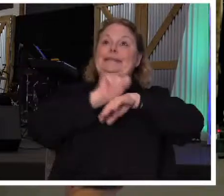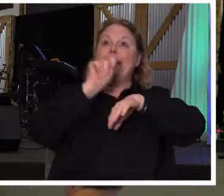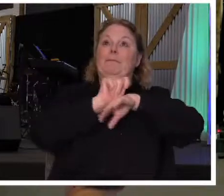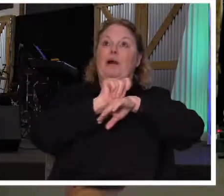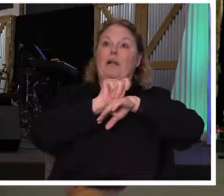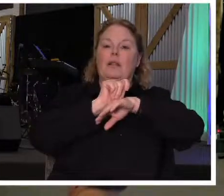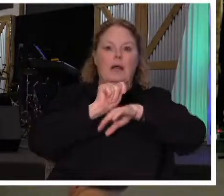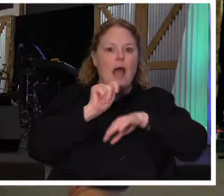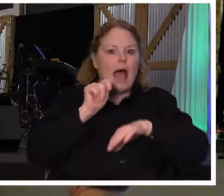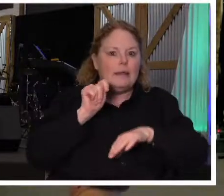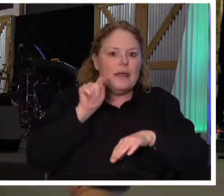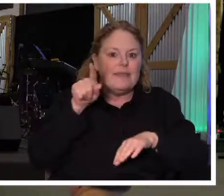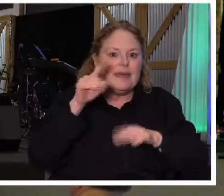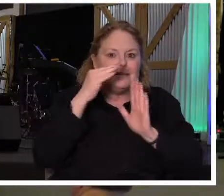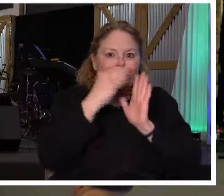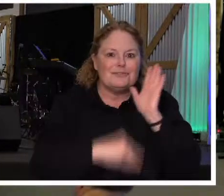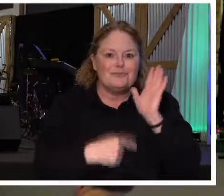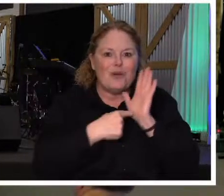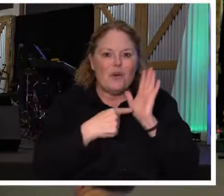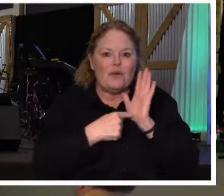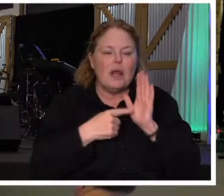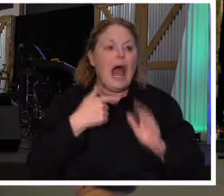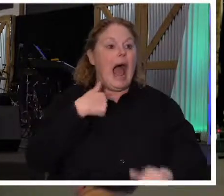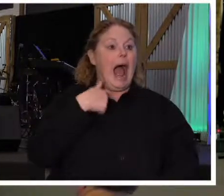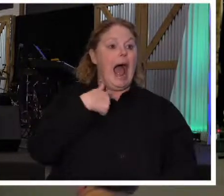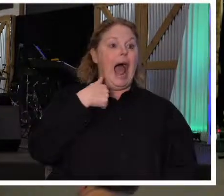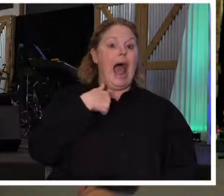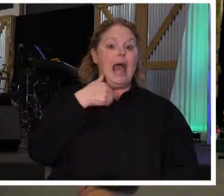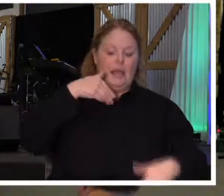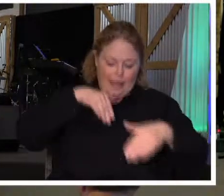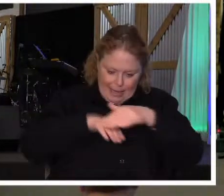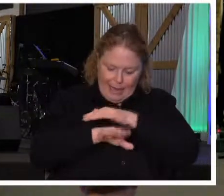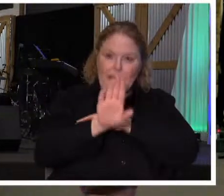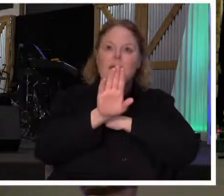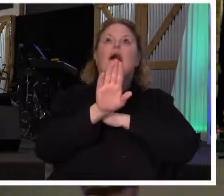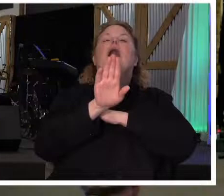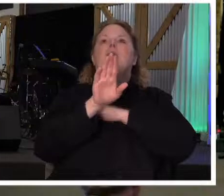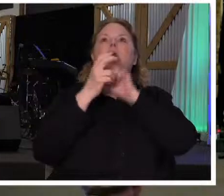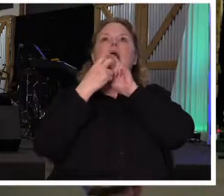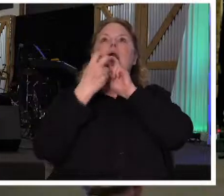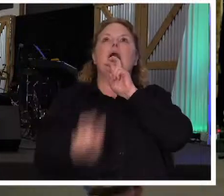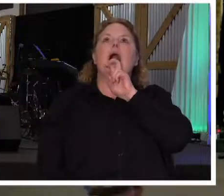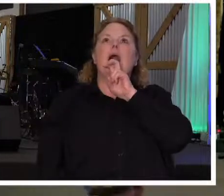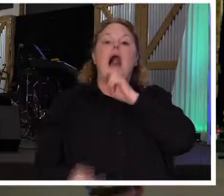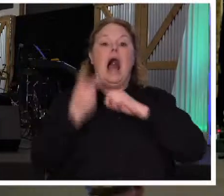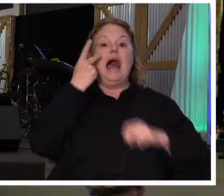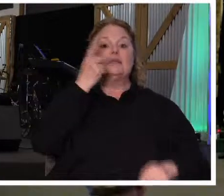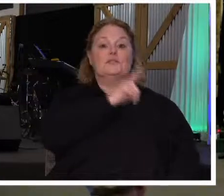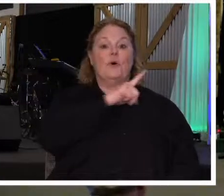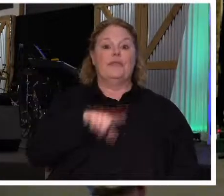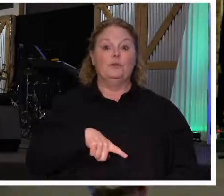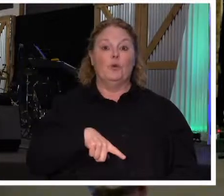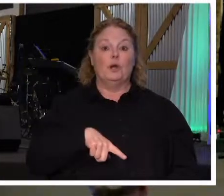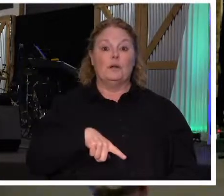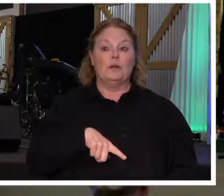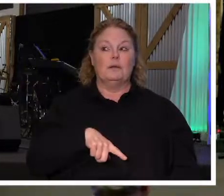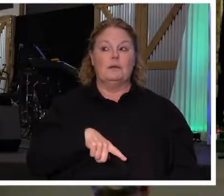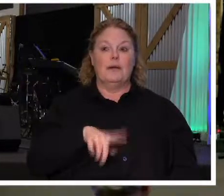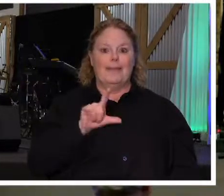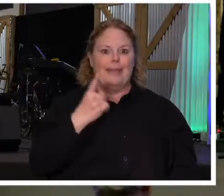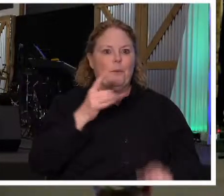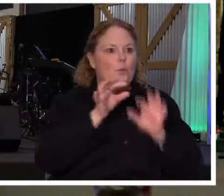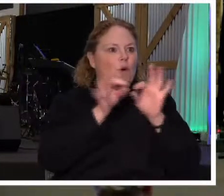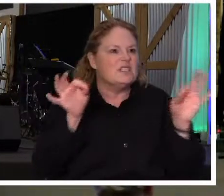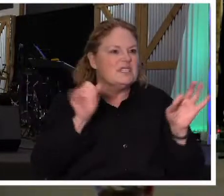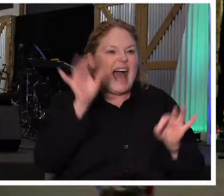what is described that he sees. He said, "I saw the Lord." Now, I could preach a series on that alone. I don't know about